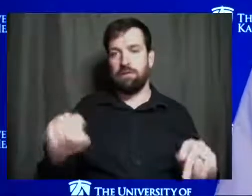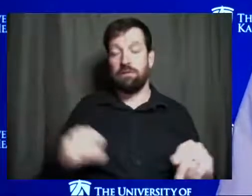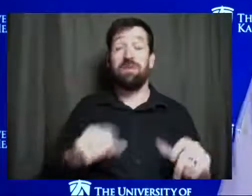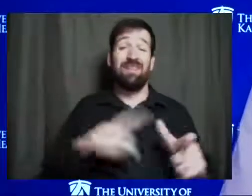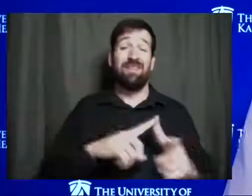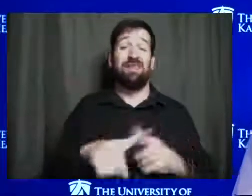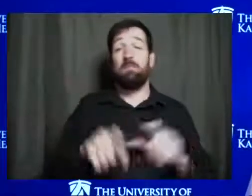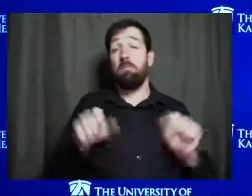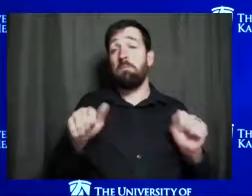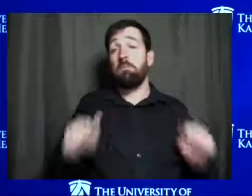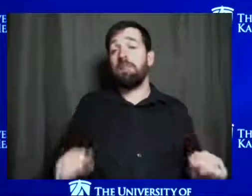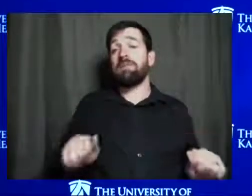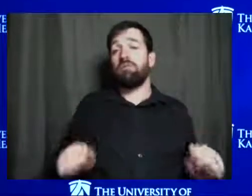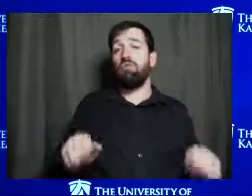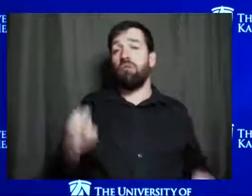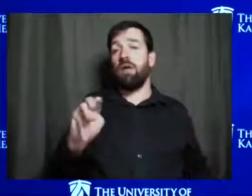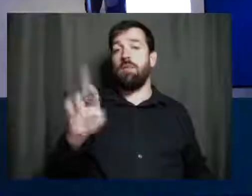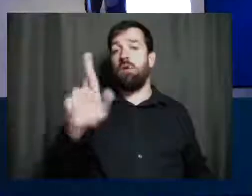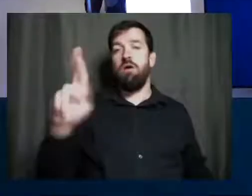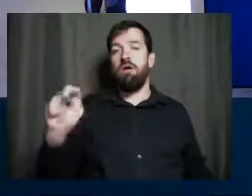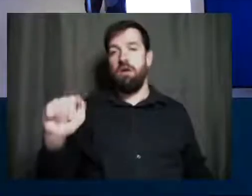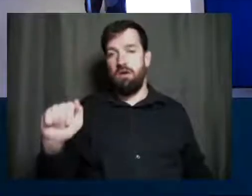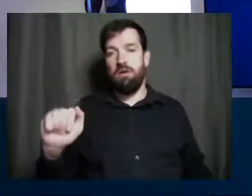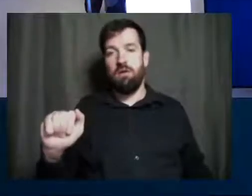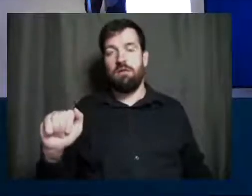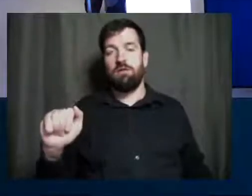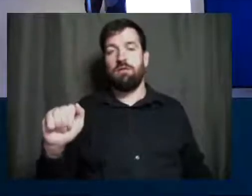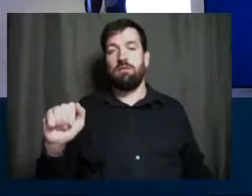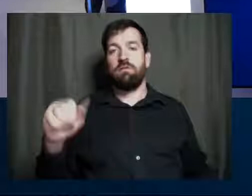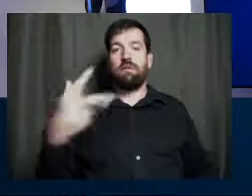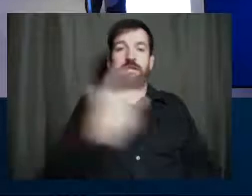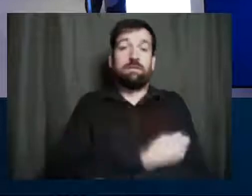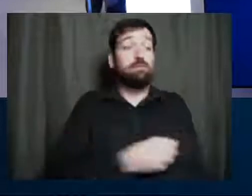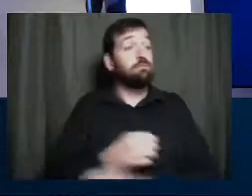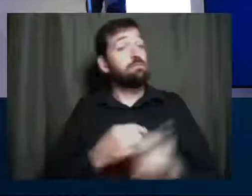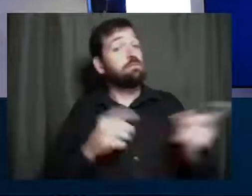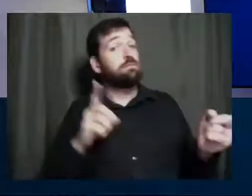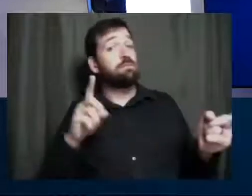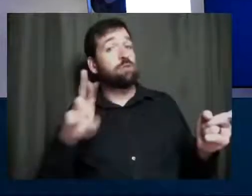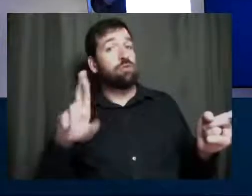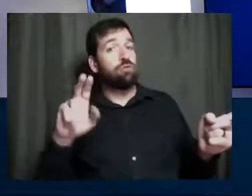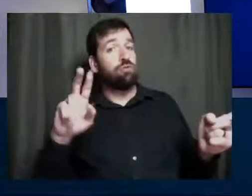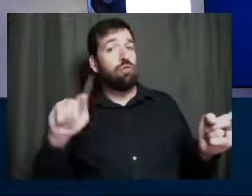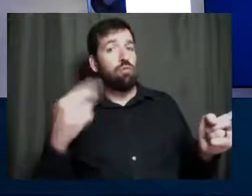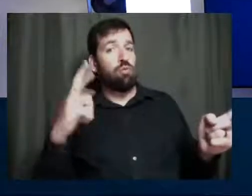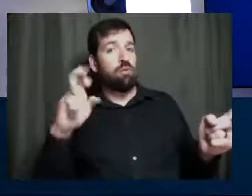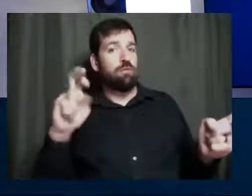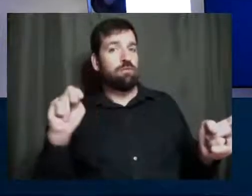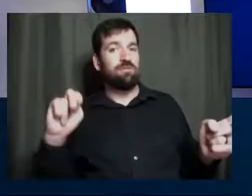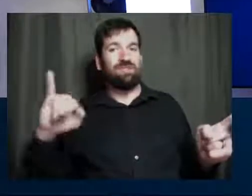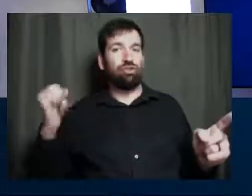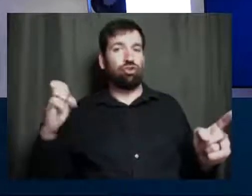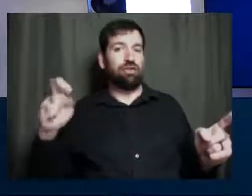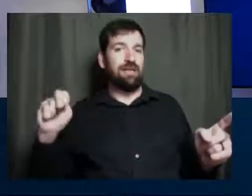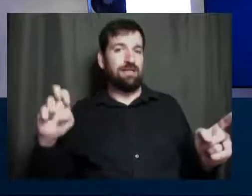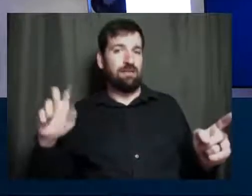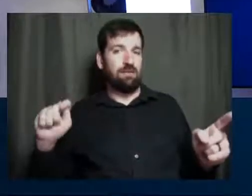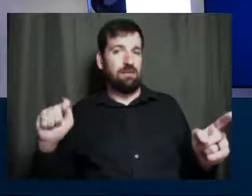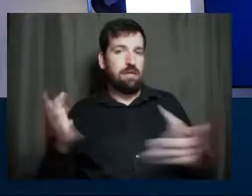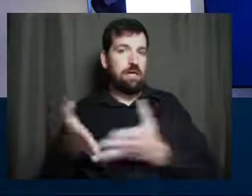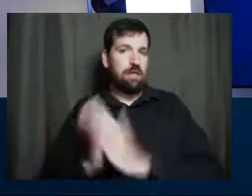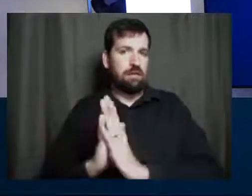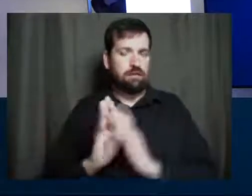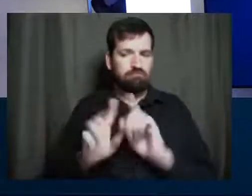that mRNA platform vaccine. Dr. Thornton, you're up. Okay, so Janet has a question, and I'm glad she asked it because it's about the difference between